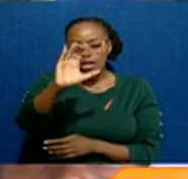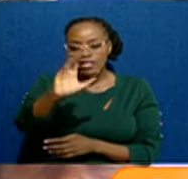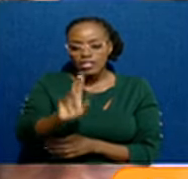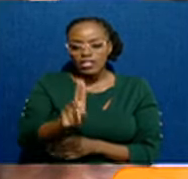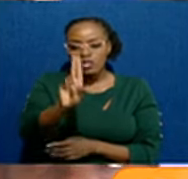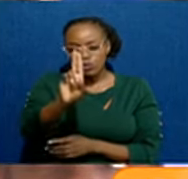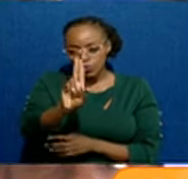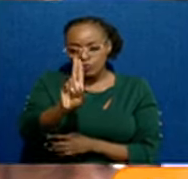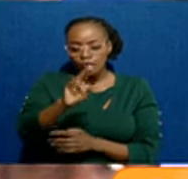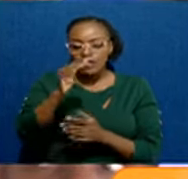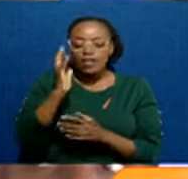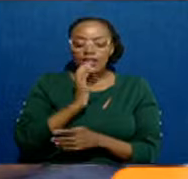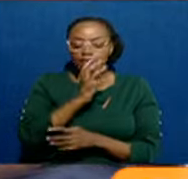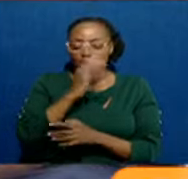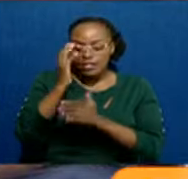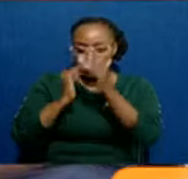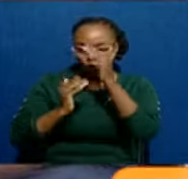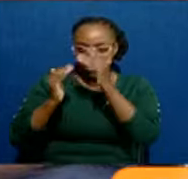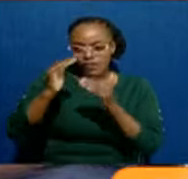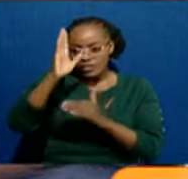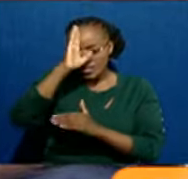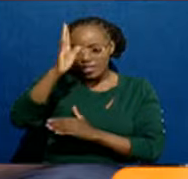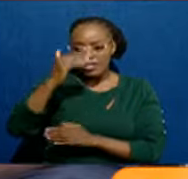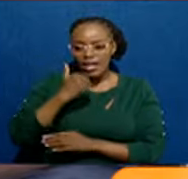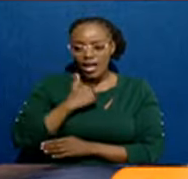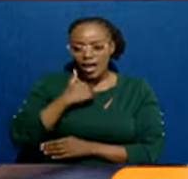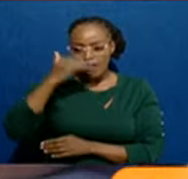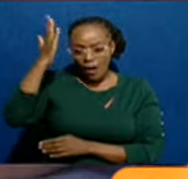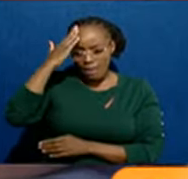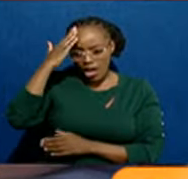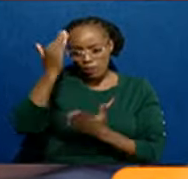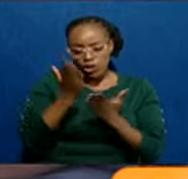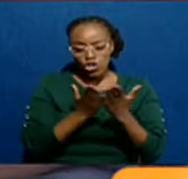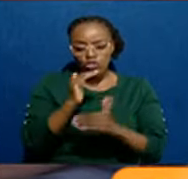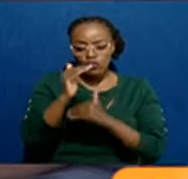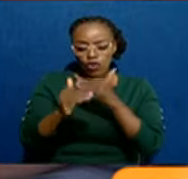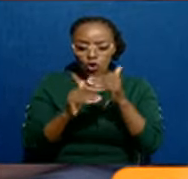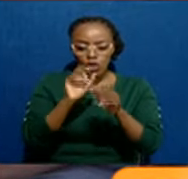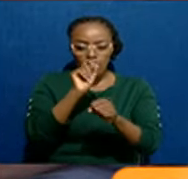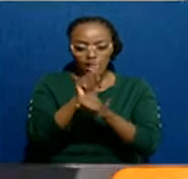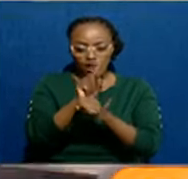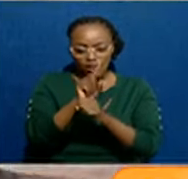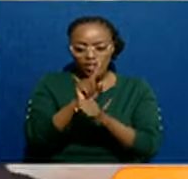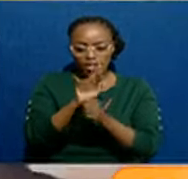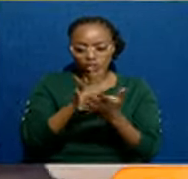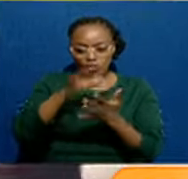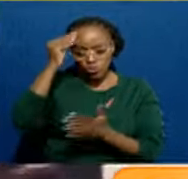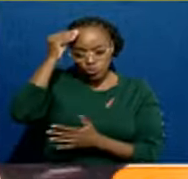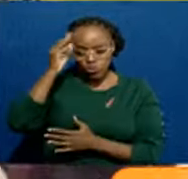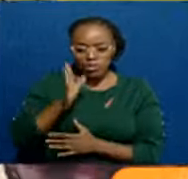The Kenyatta University fraternity will on Sunday hold a memorial service for the 11 students.